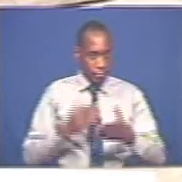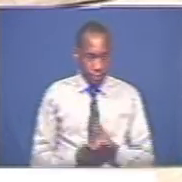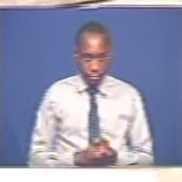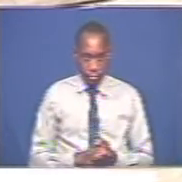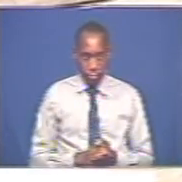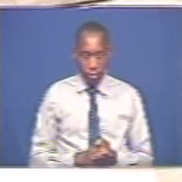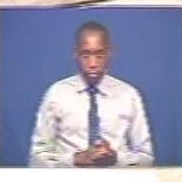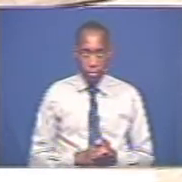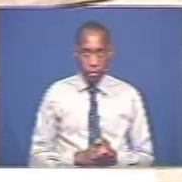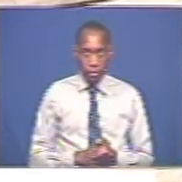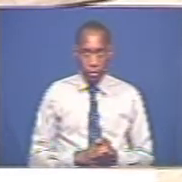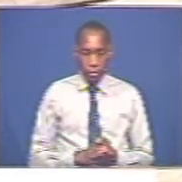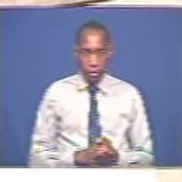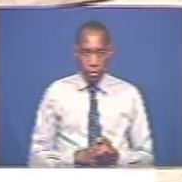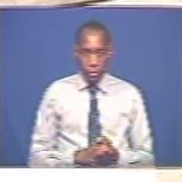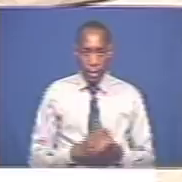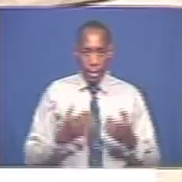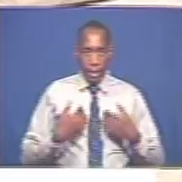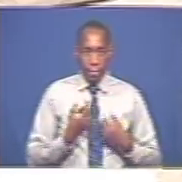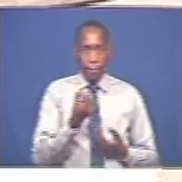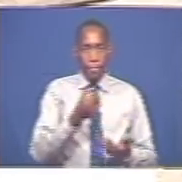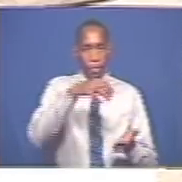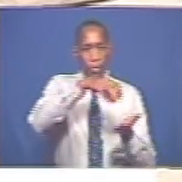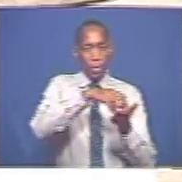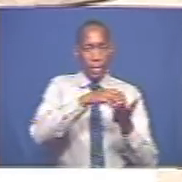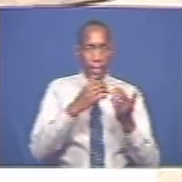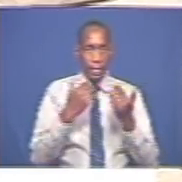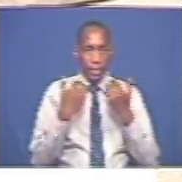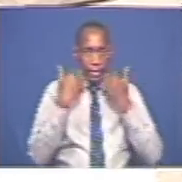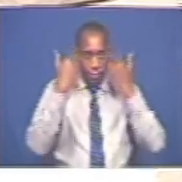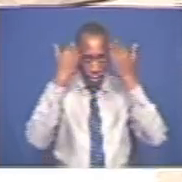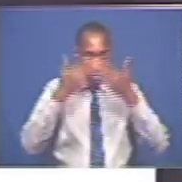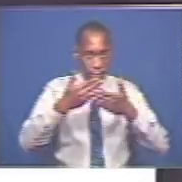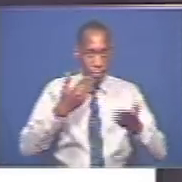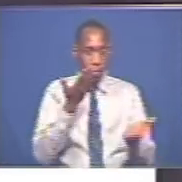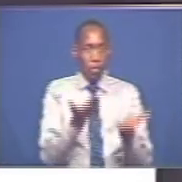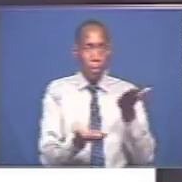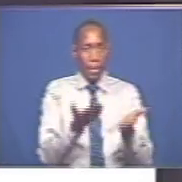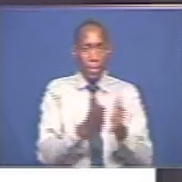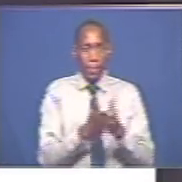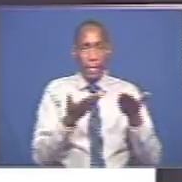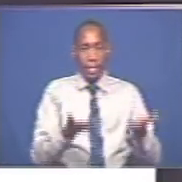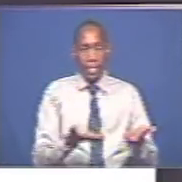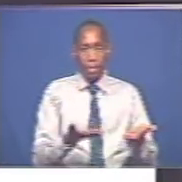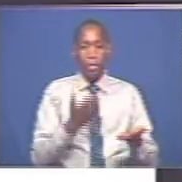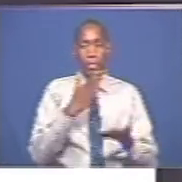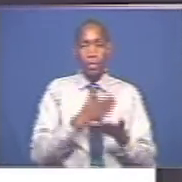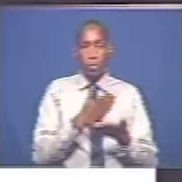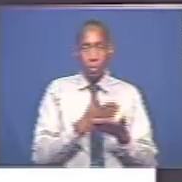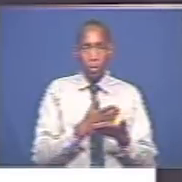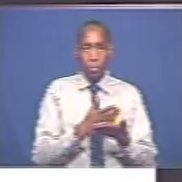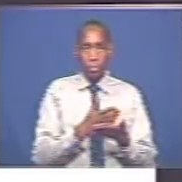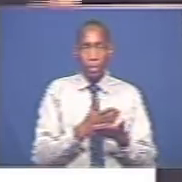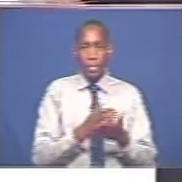that there were lesser cases of depression then compared to now, owing to the fact that it is still not a very